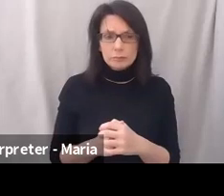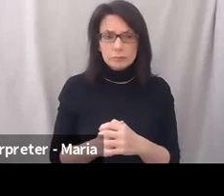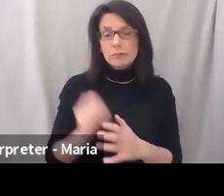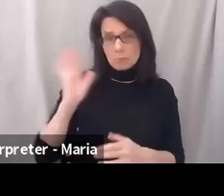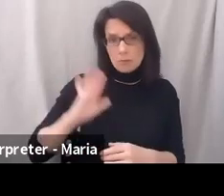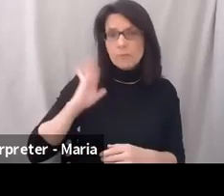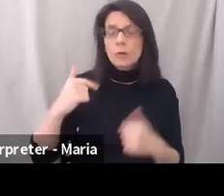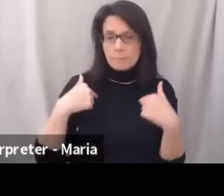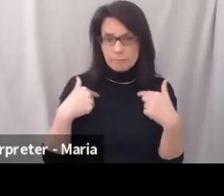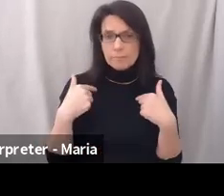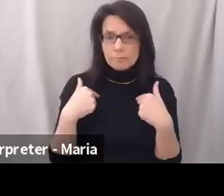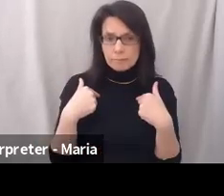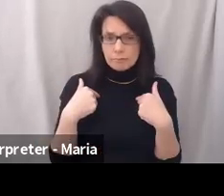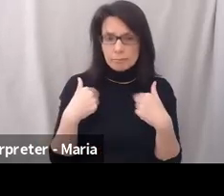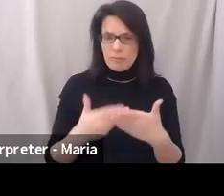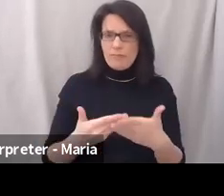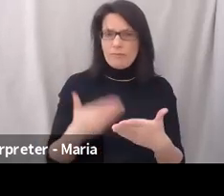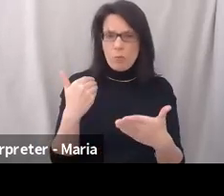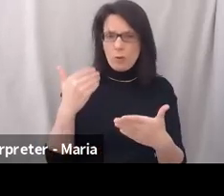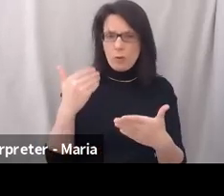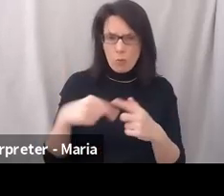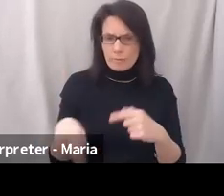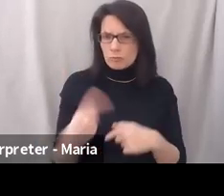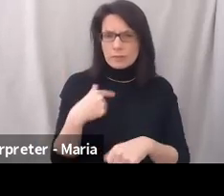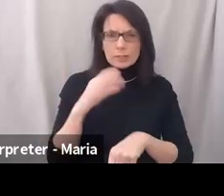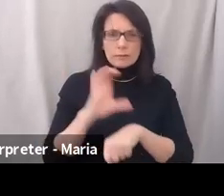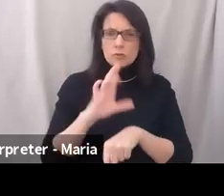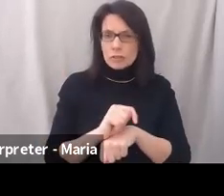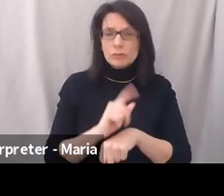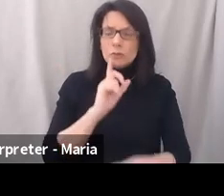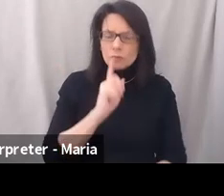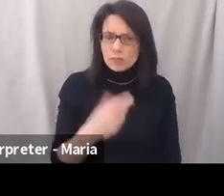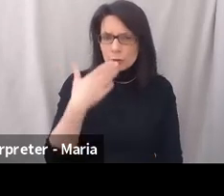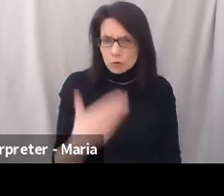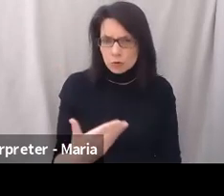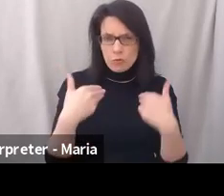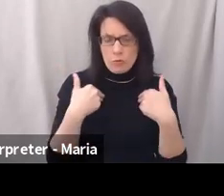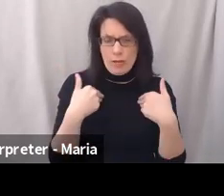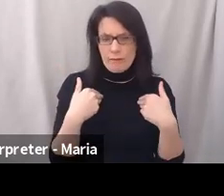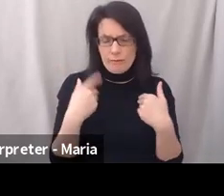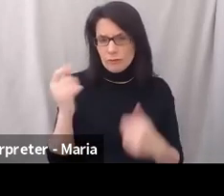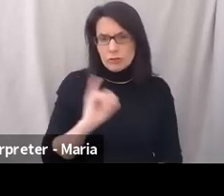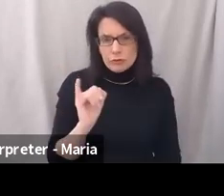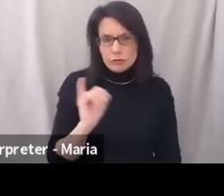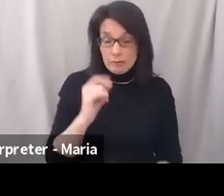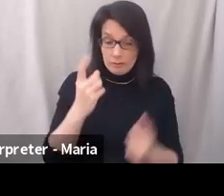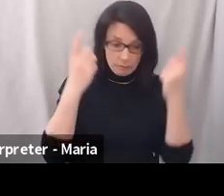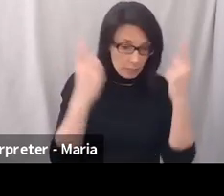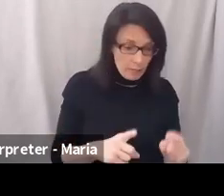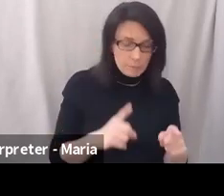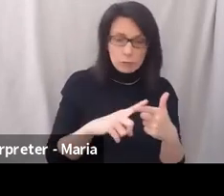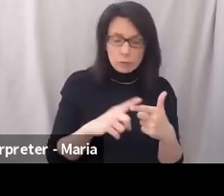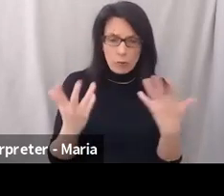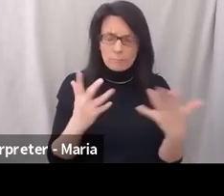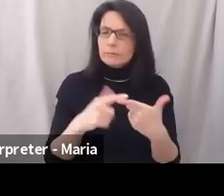have them before I was a consultant. And I think it's really good to have insurance. Whatever happens, even if you're young, you